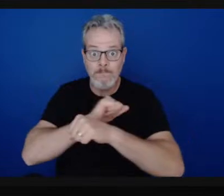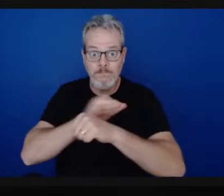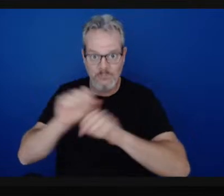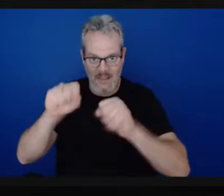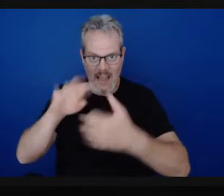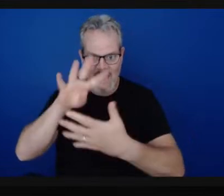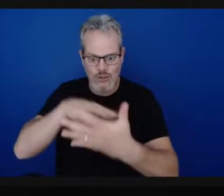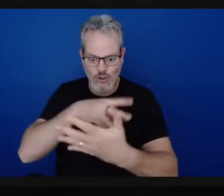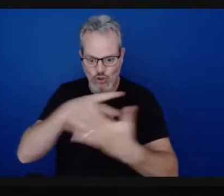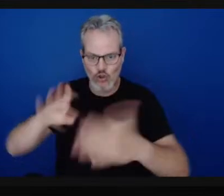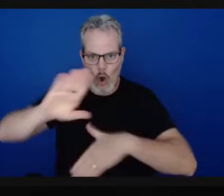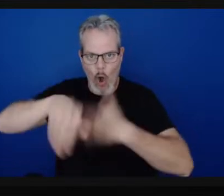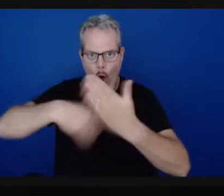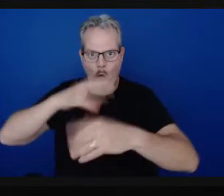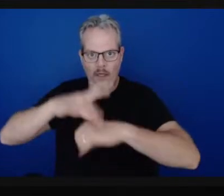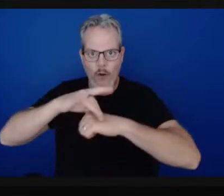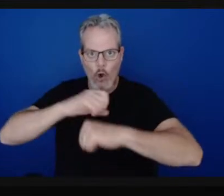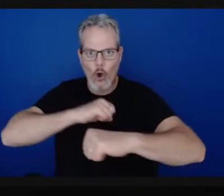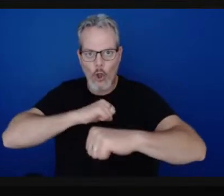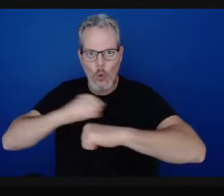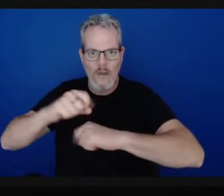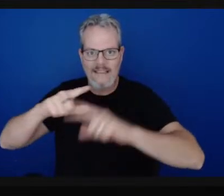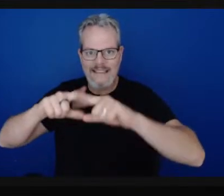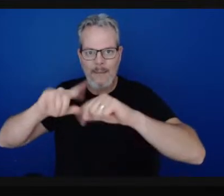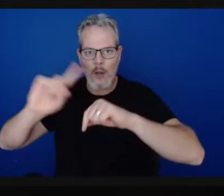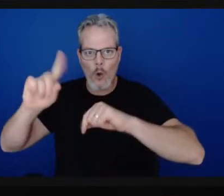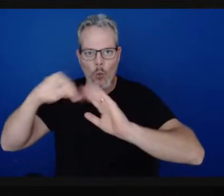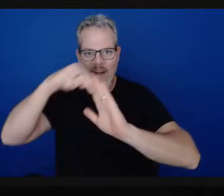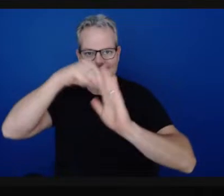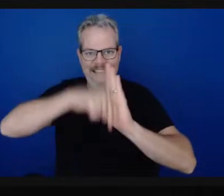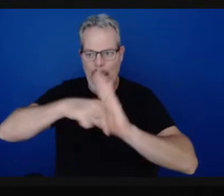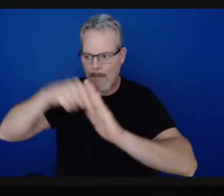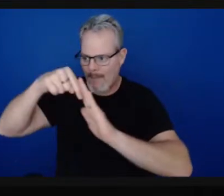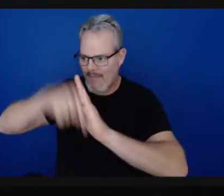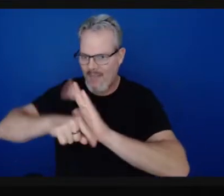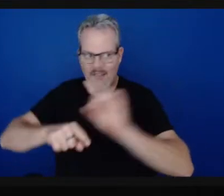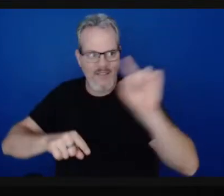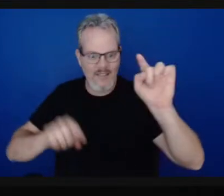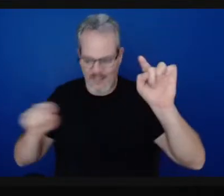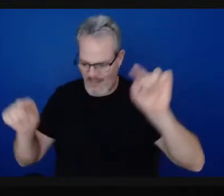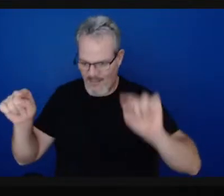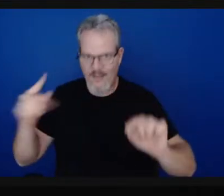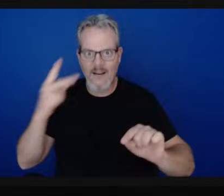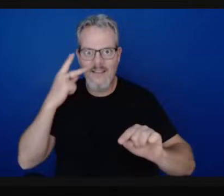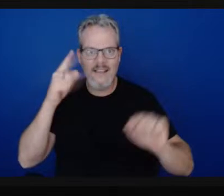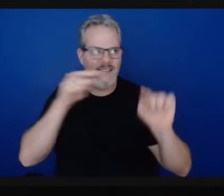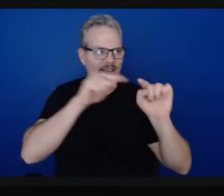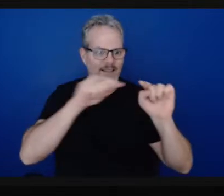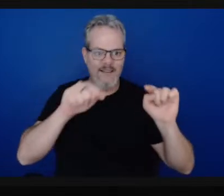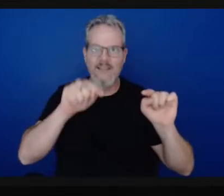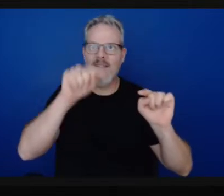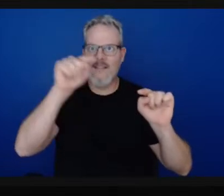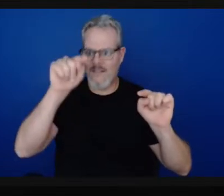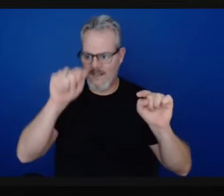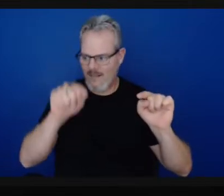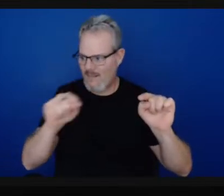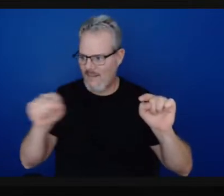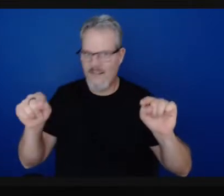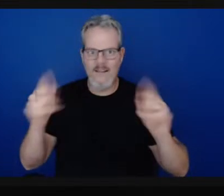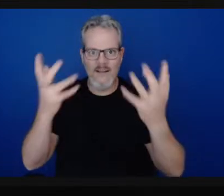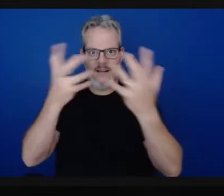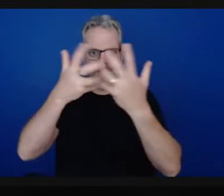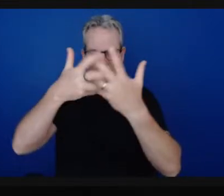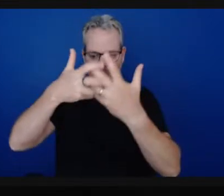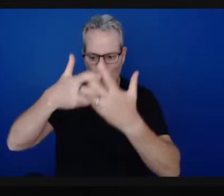earthquakes, and depending which depth they fall in, they see this alignment of which direction the energy is moving based on